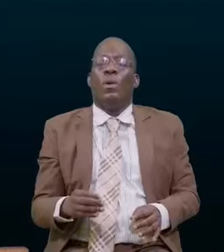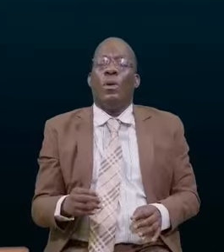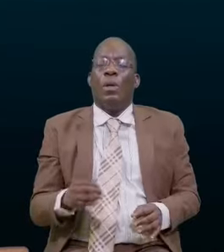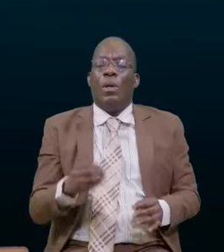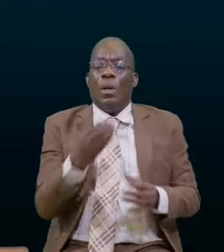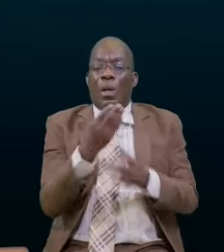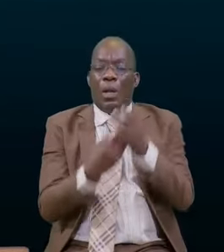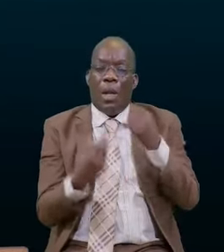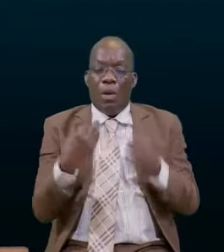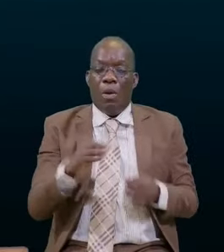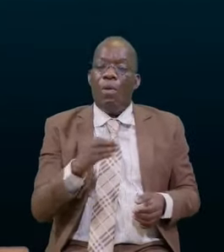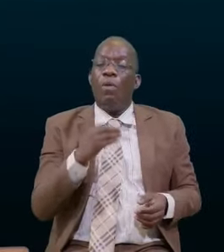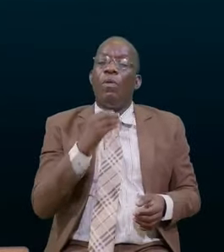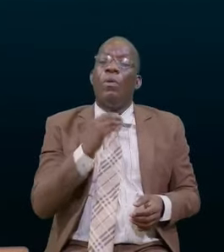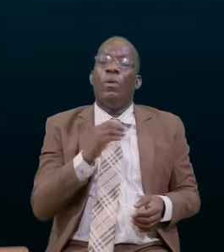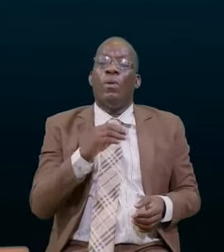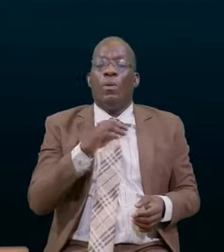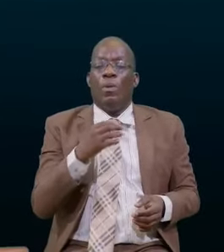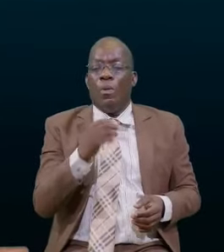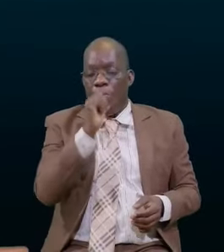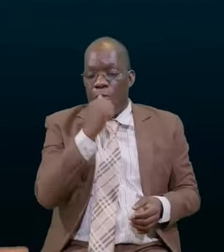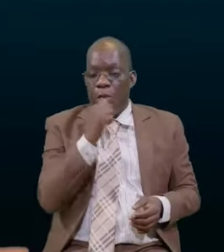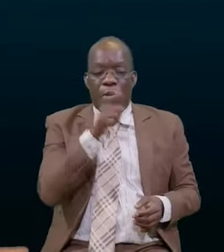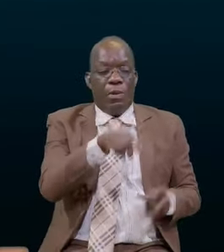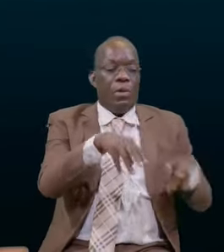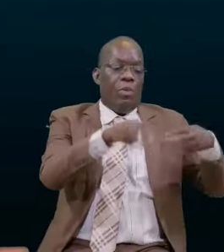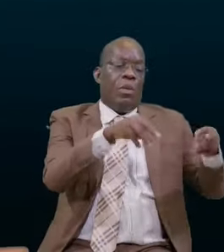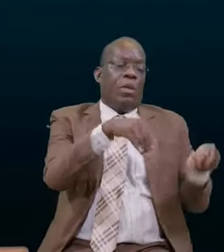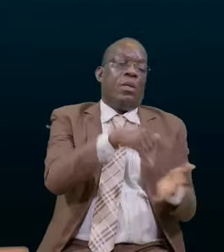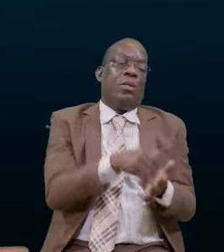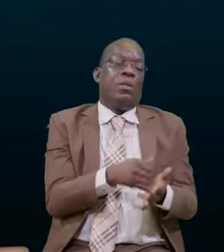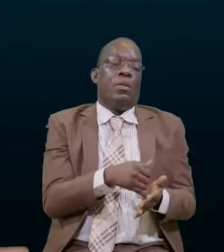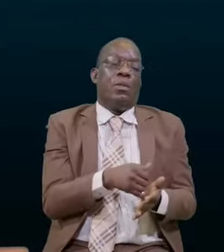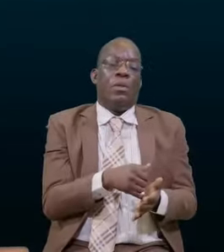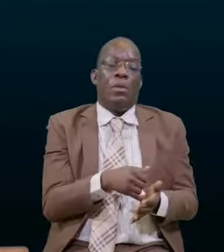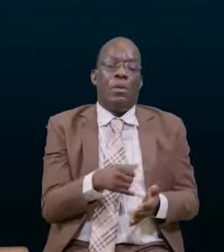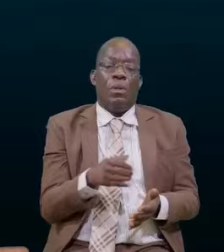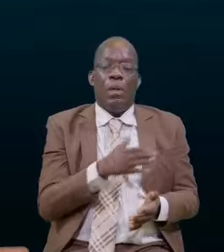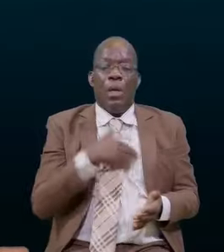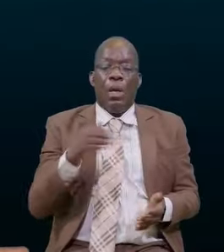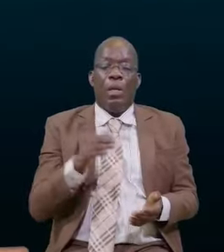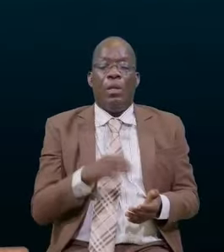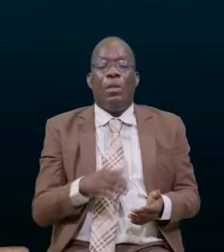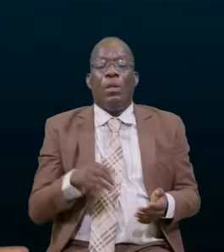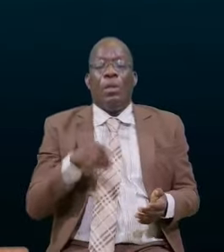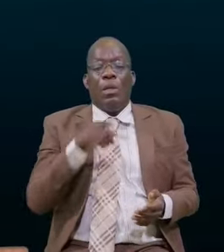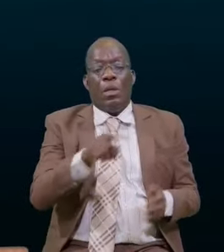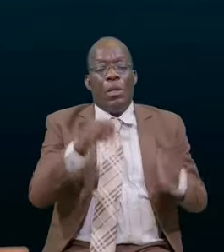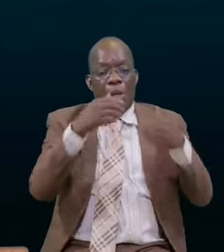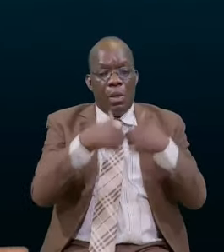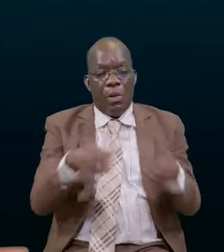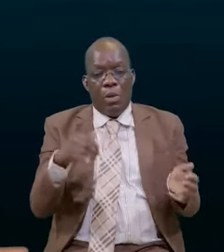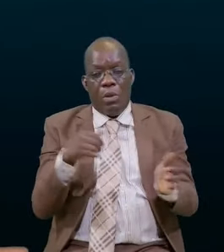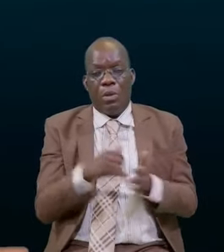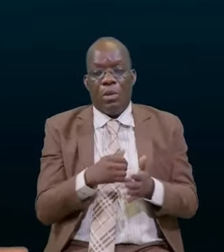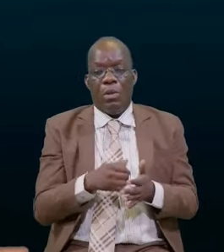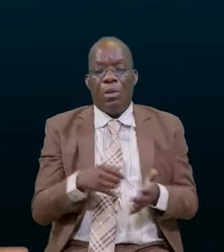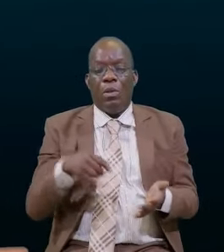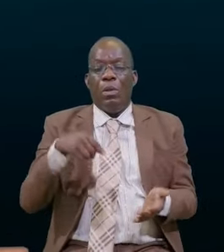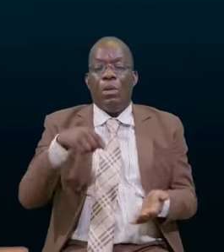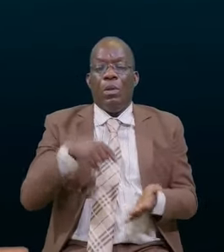he gave up his birri and because of porage of meal and this is because of little